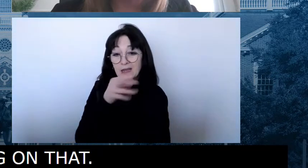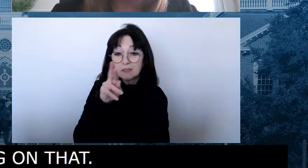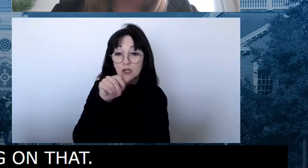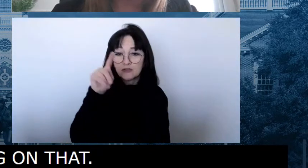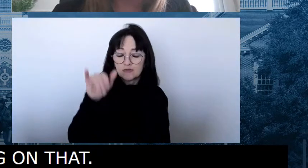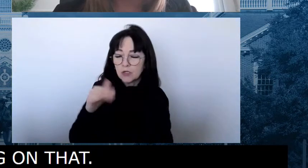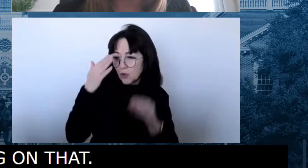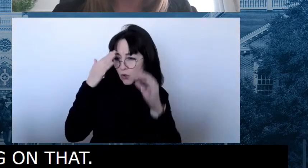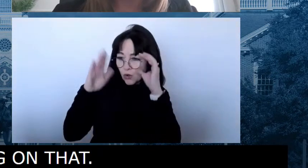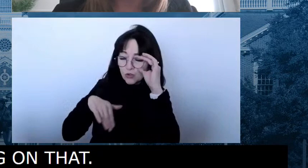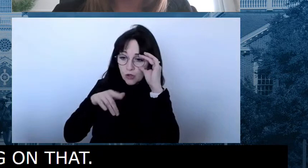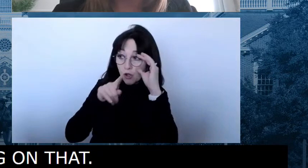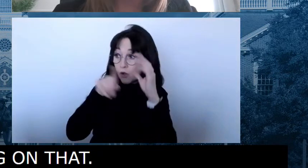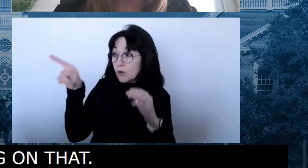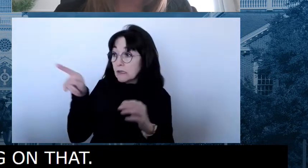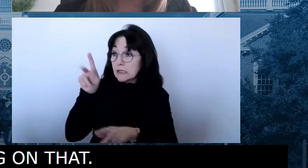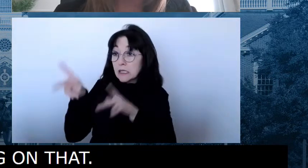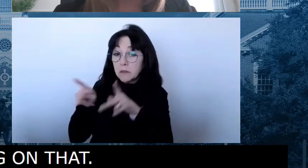pediatric providers.